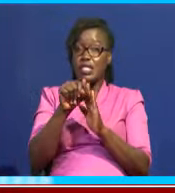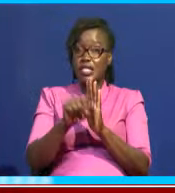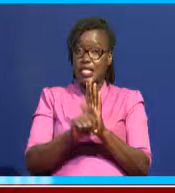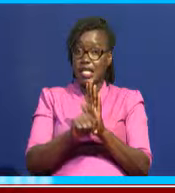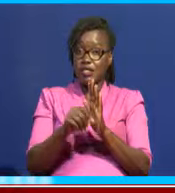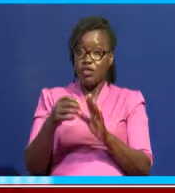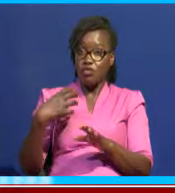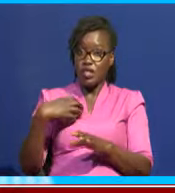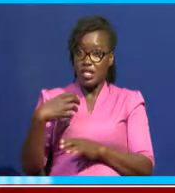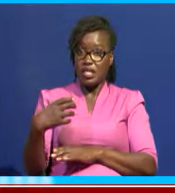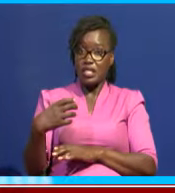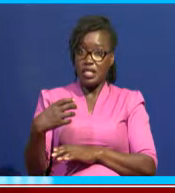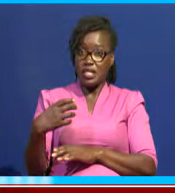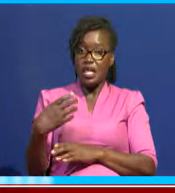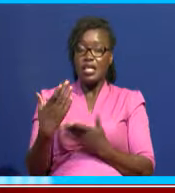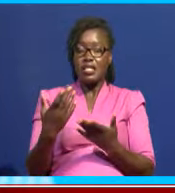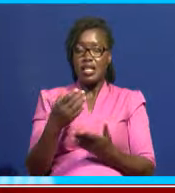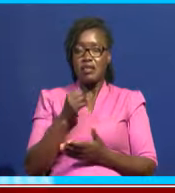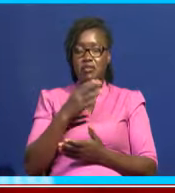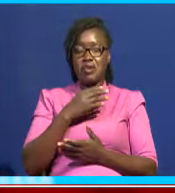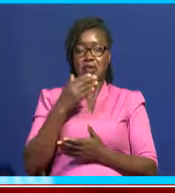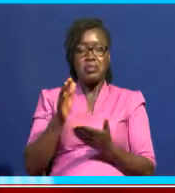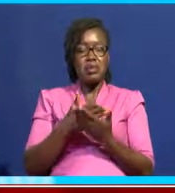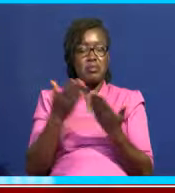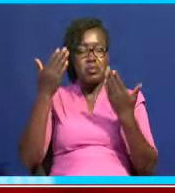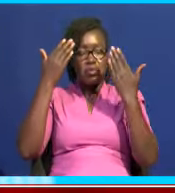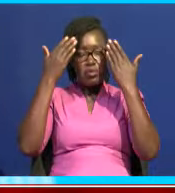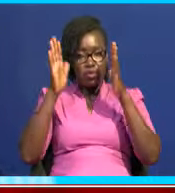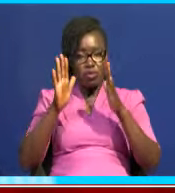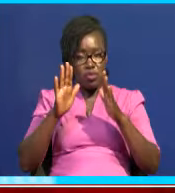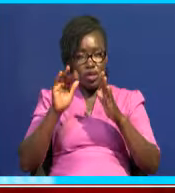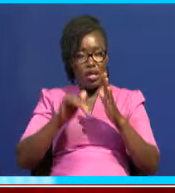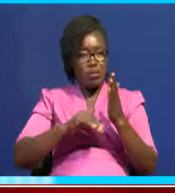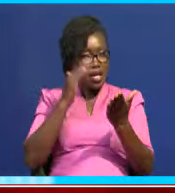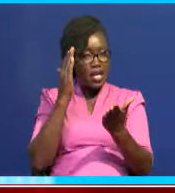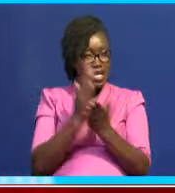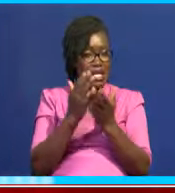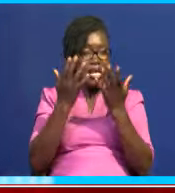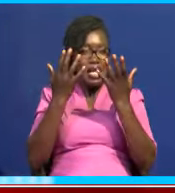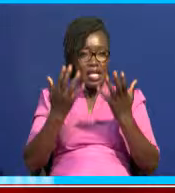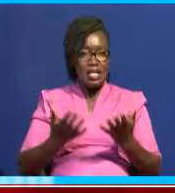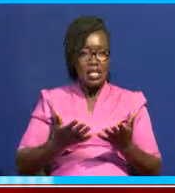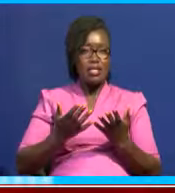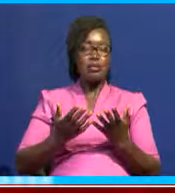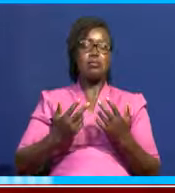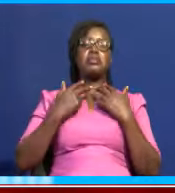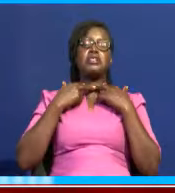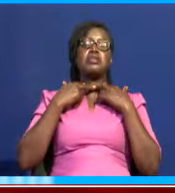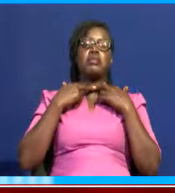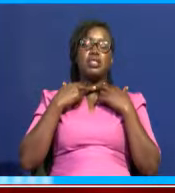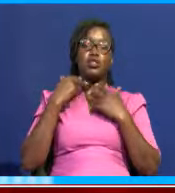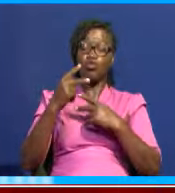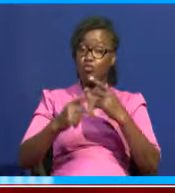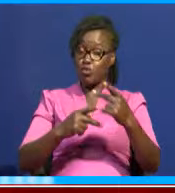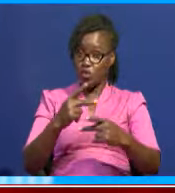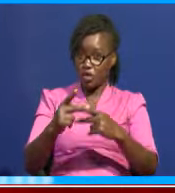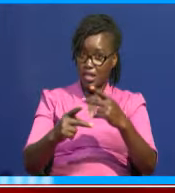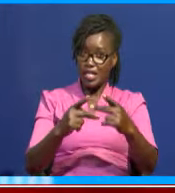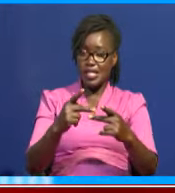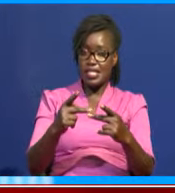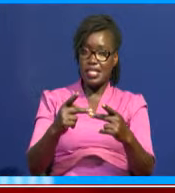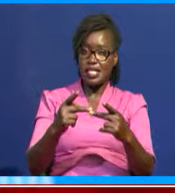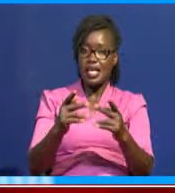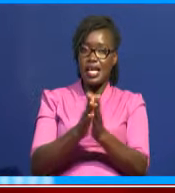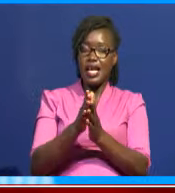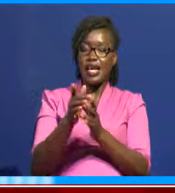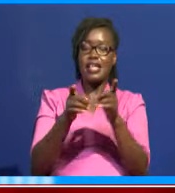quo. The fear of the unknown can be a real and huge drawback to progress,